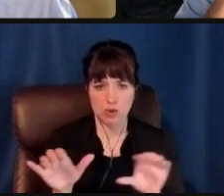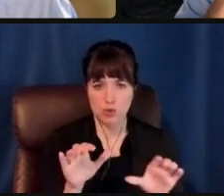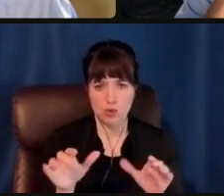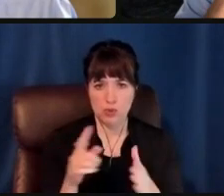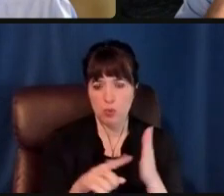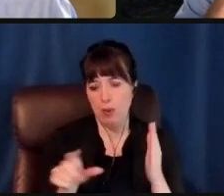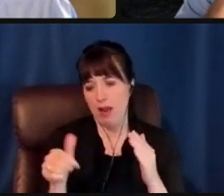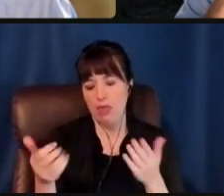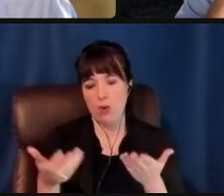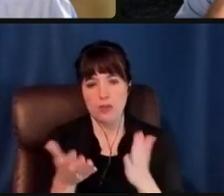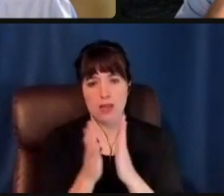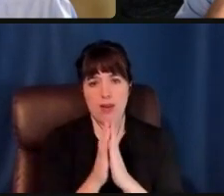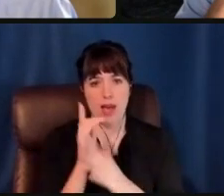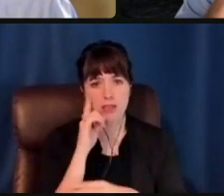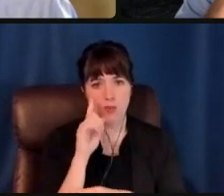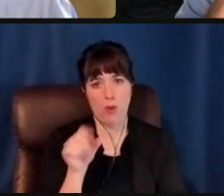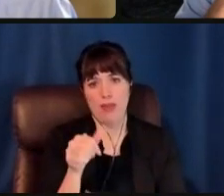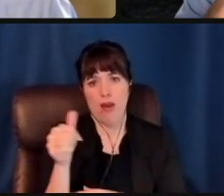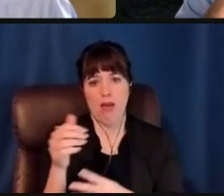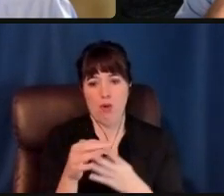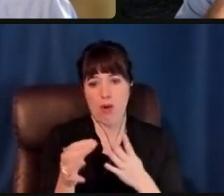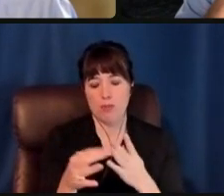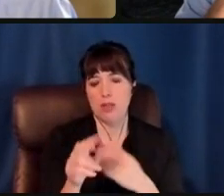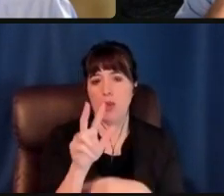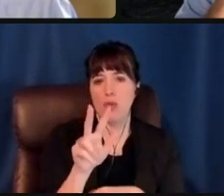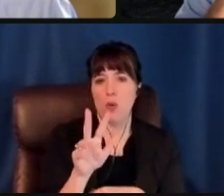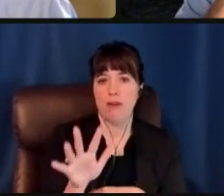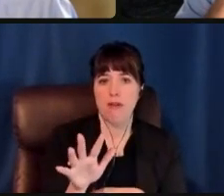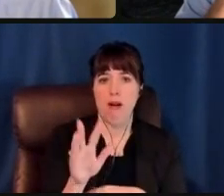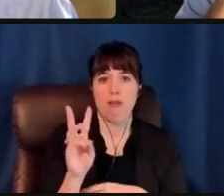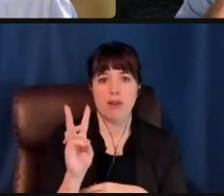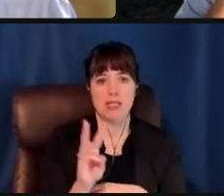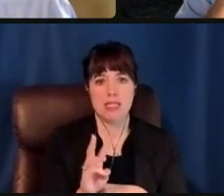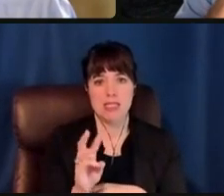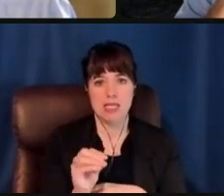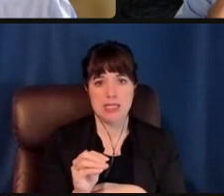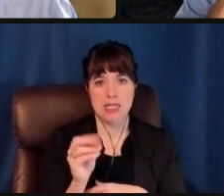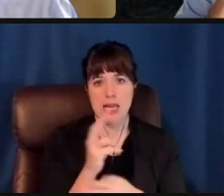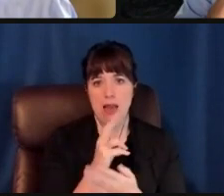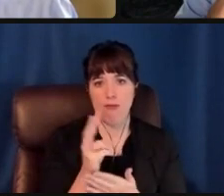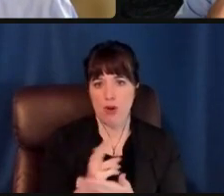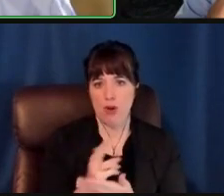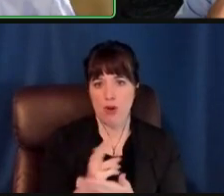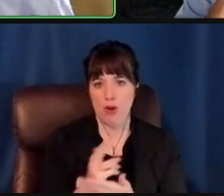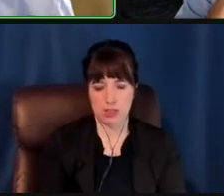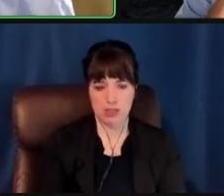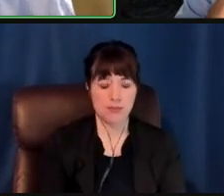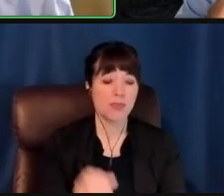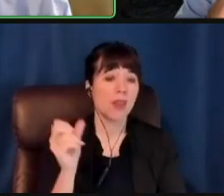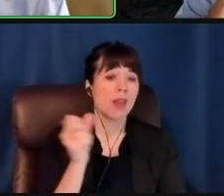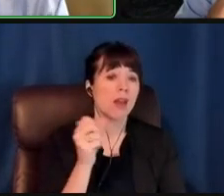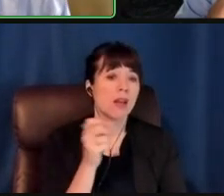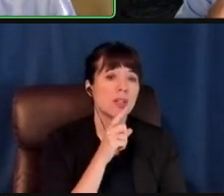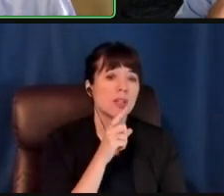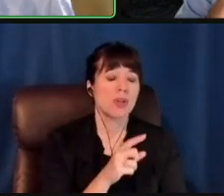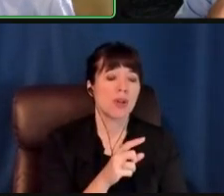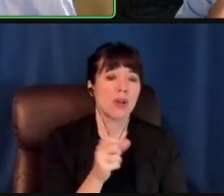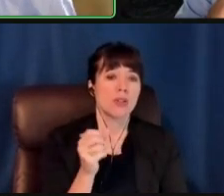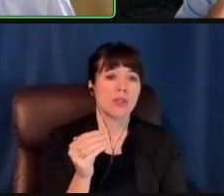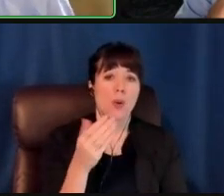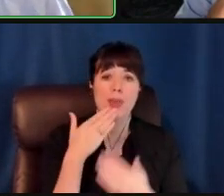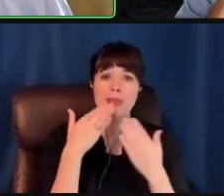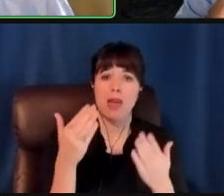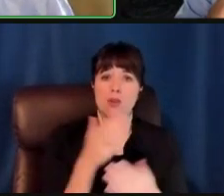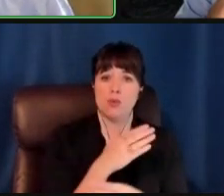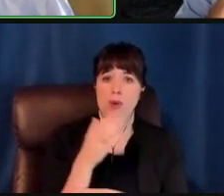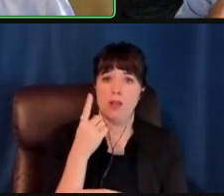have asked for, the other options, the 35 and the 60 every other week? Sure. So thank you, Councillor,